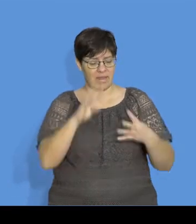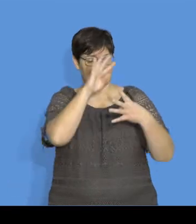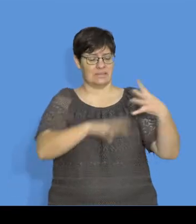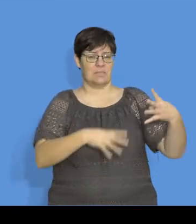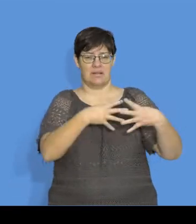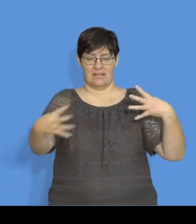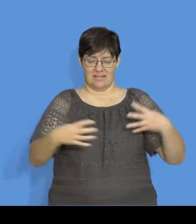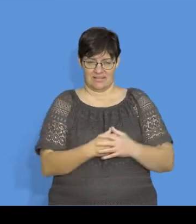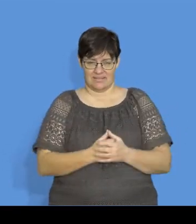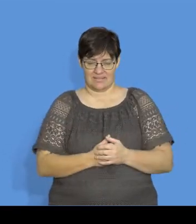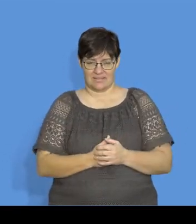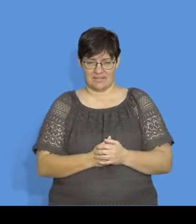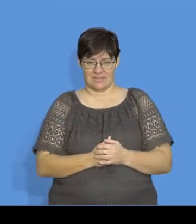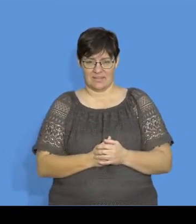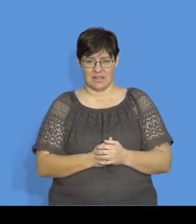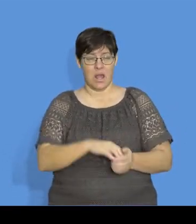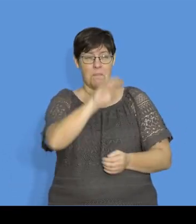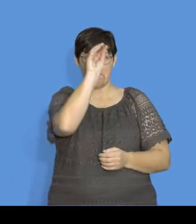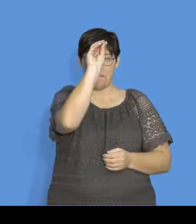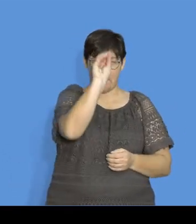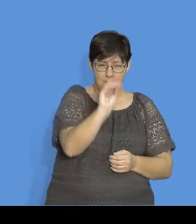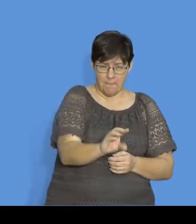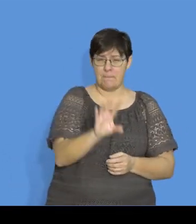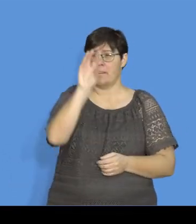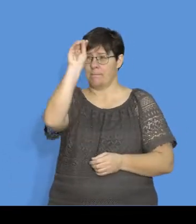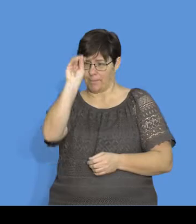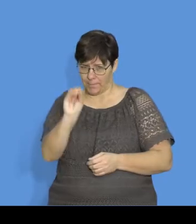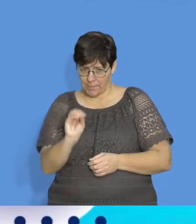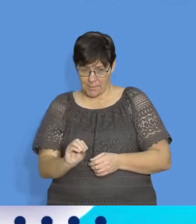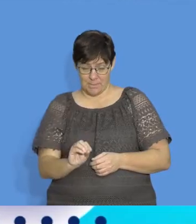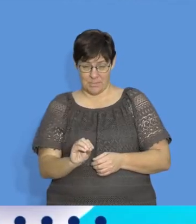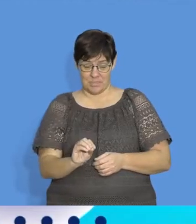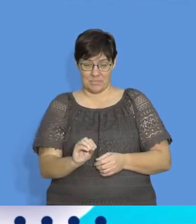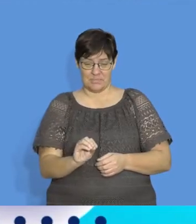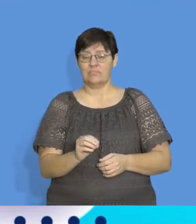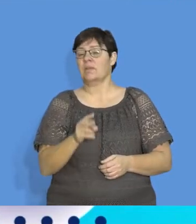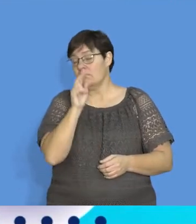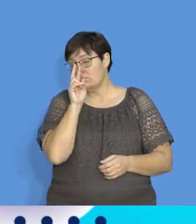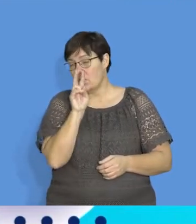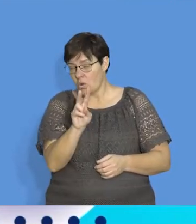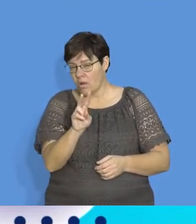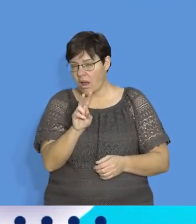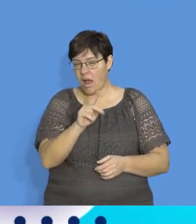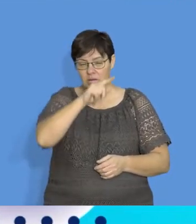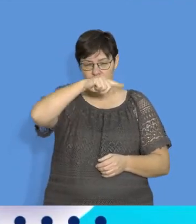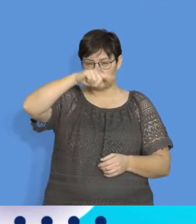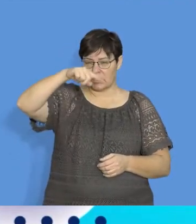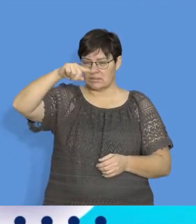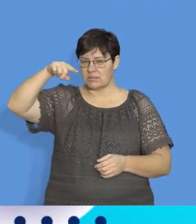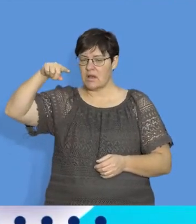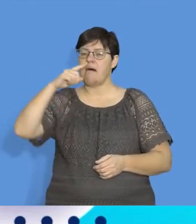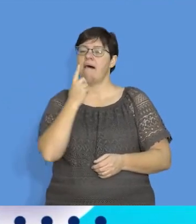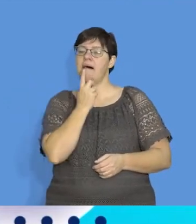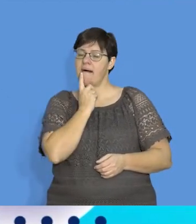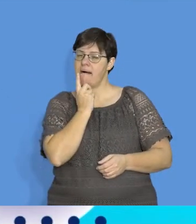table. And we put all our coordinates, okay? And if you look at the trend, we